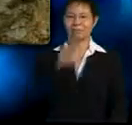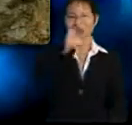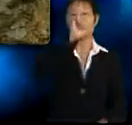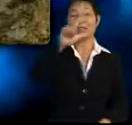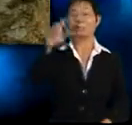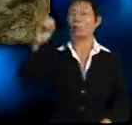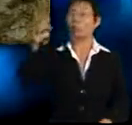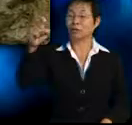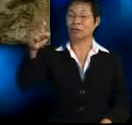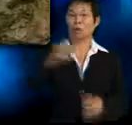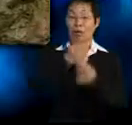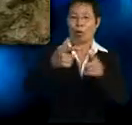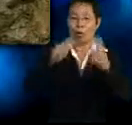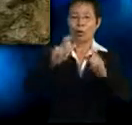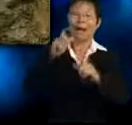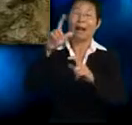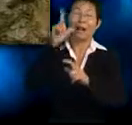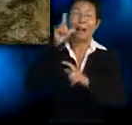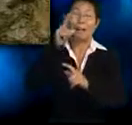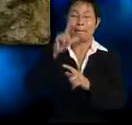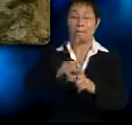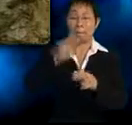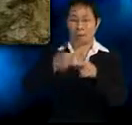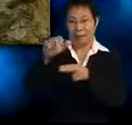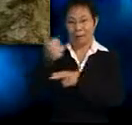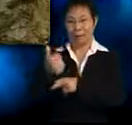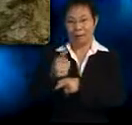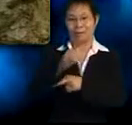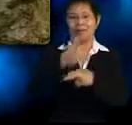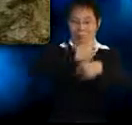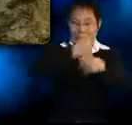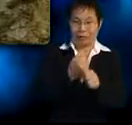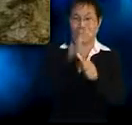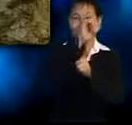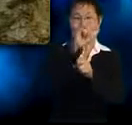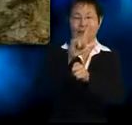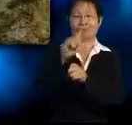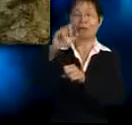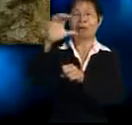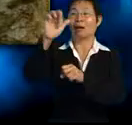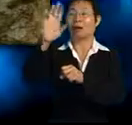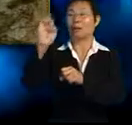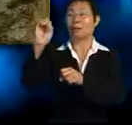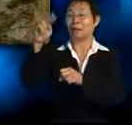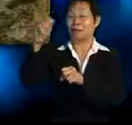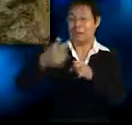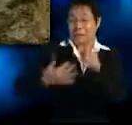Calcium oxide or quicklime is formed when calcium carbonate is heated strongly.